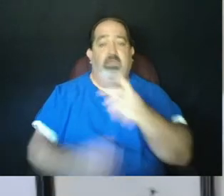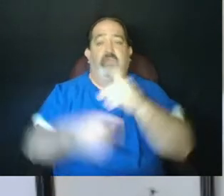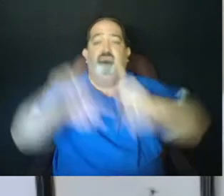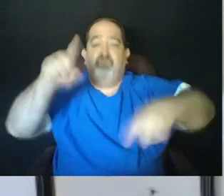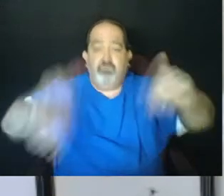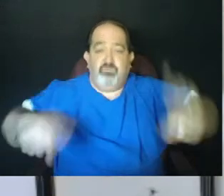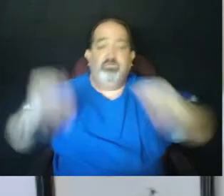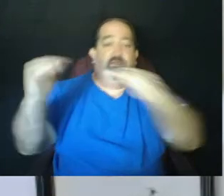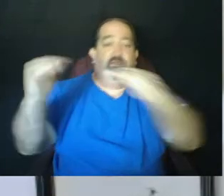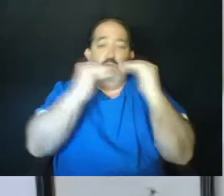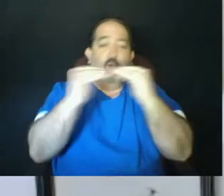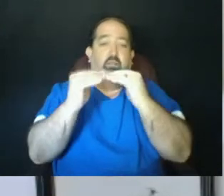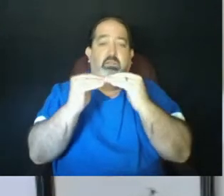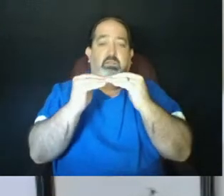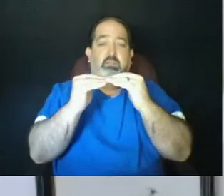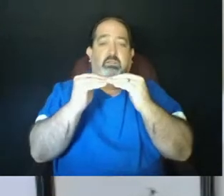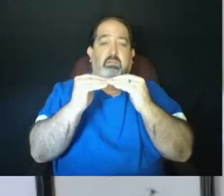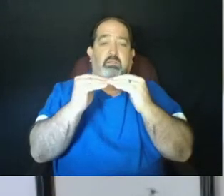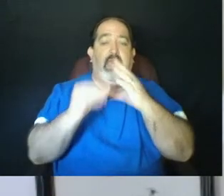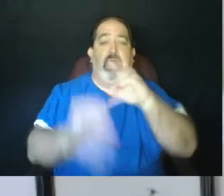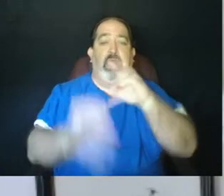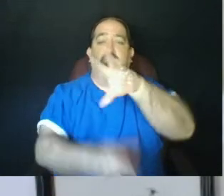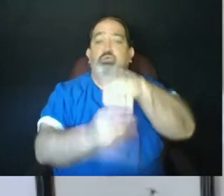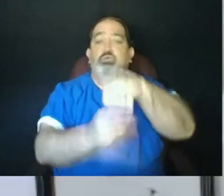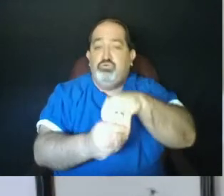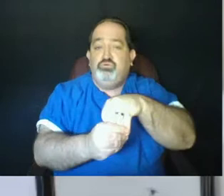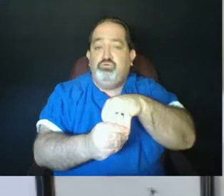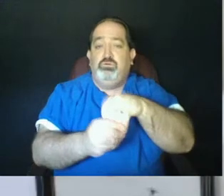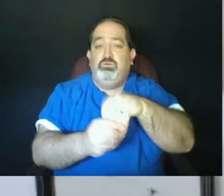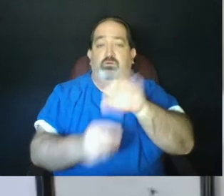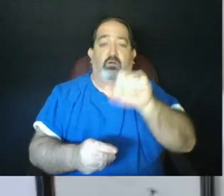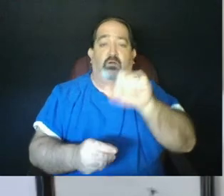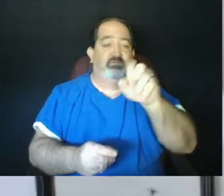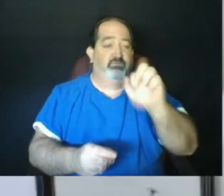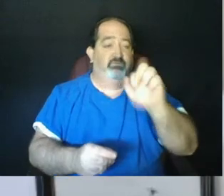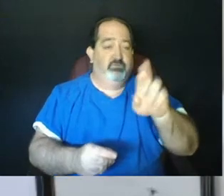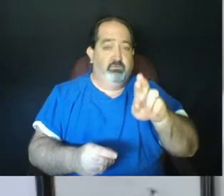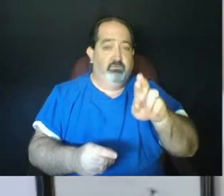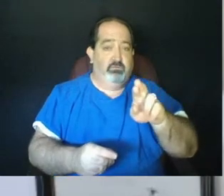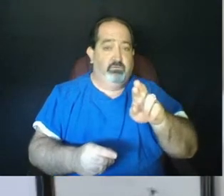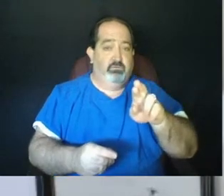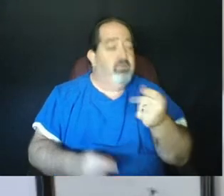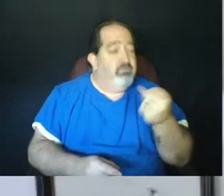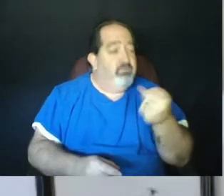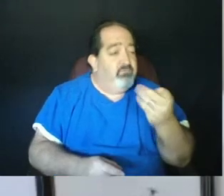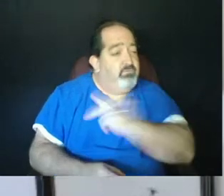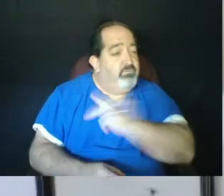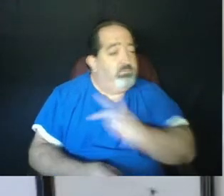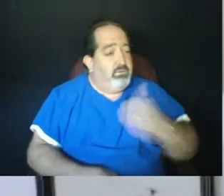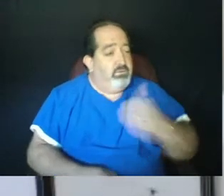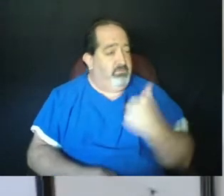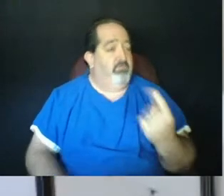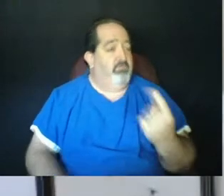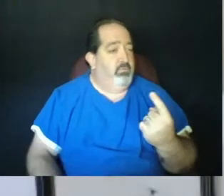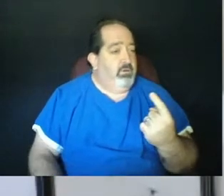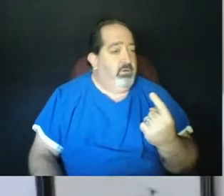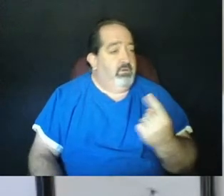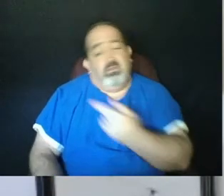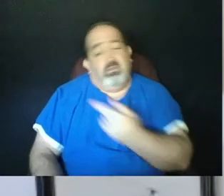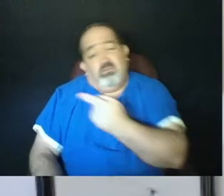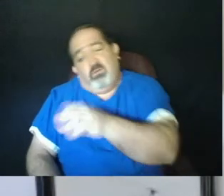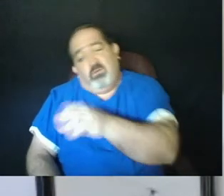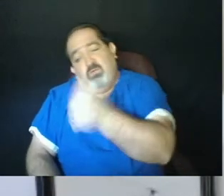diversity, equality, and inclusion officer. Few kingdoms have one, and few are